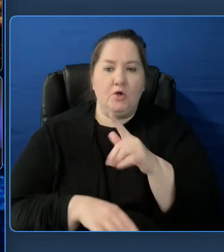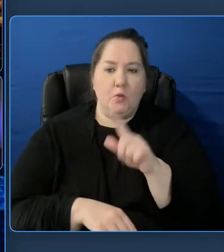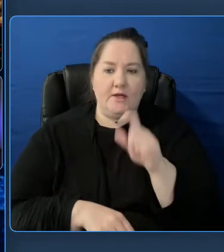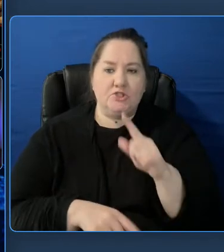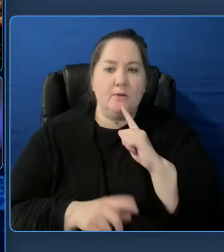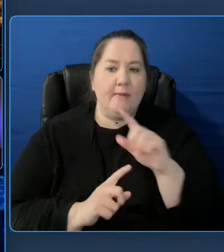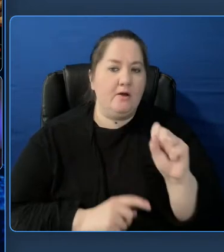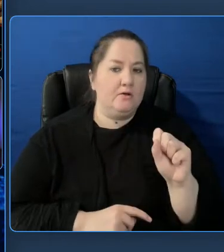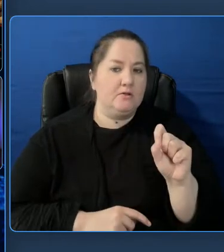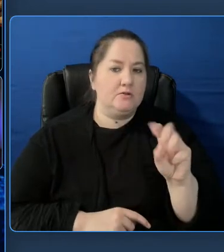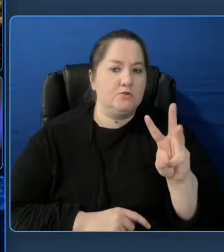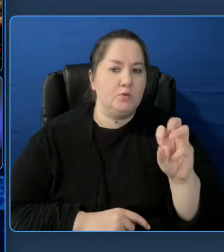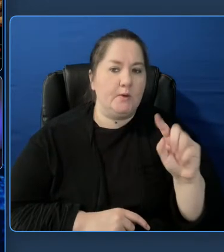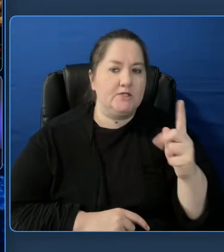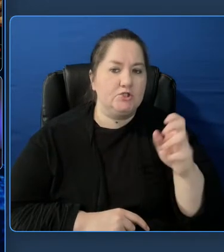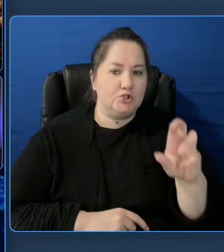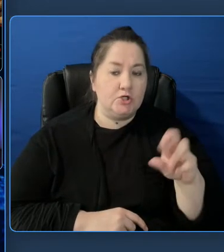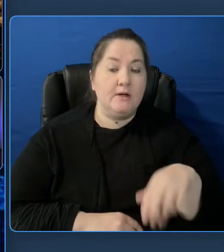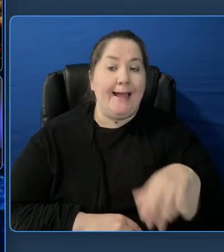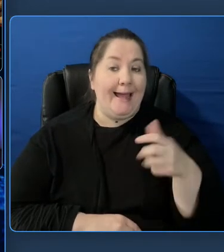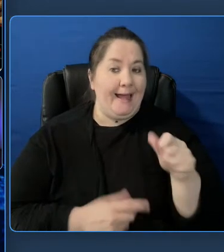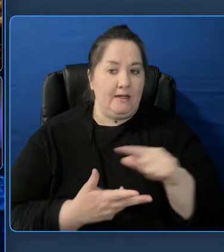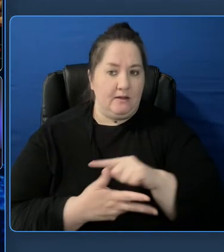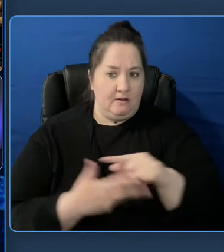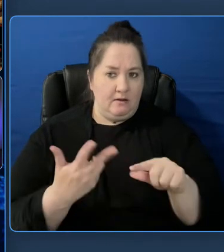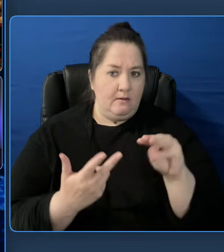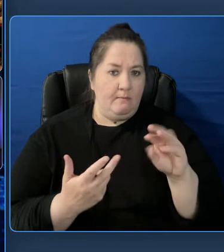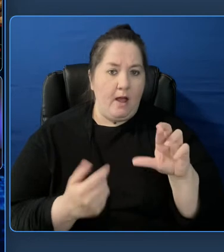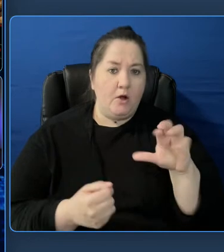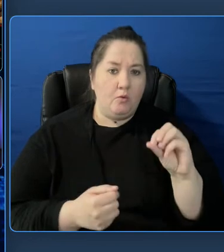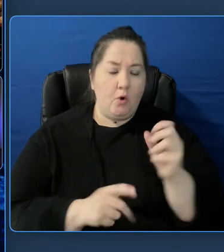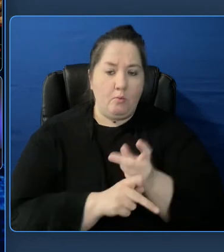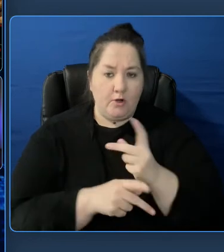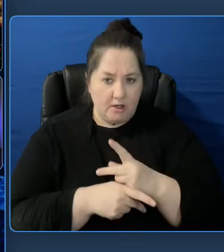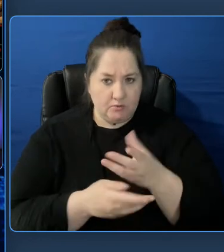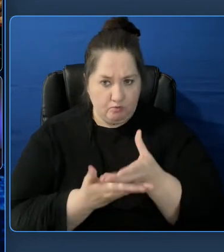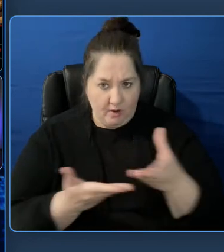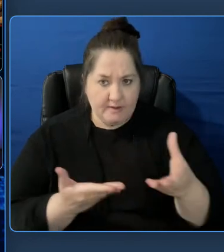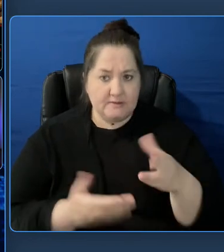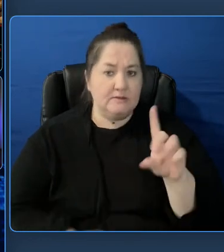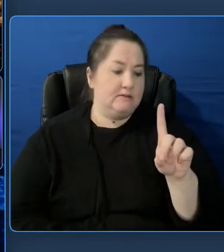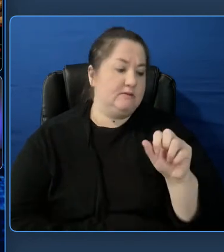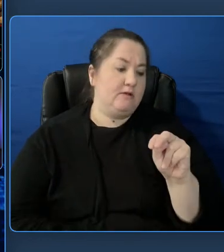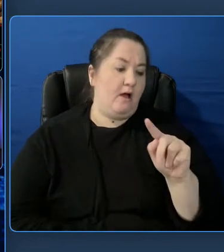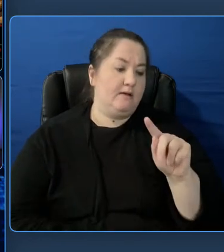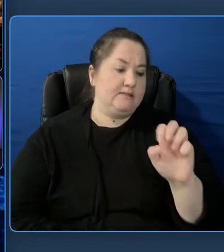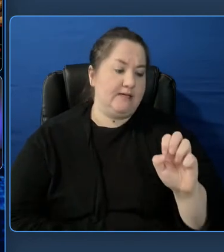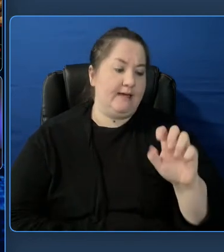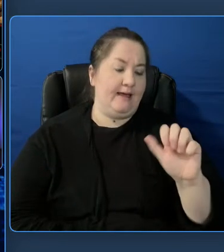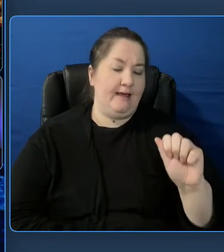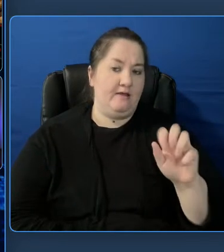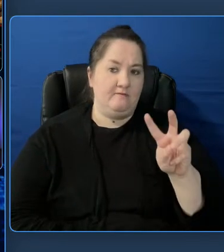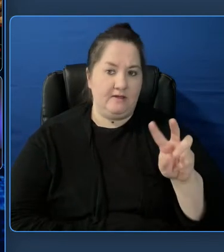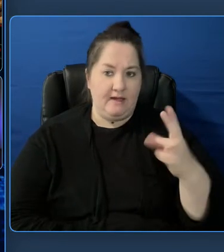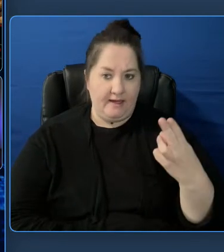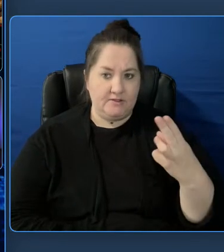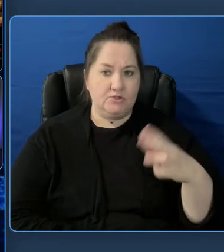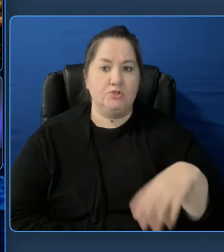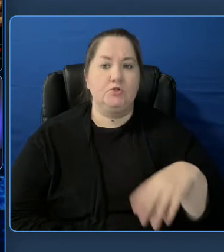about switchers. Eric wants to know, do any of these micro production products output Dante AVH or